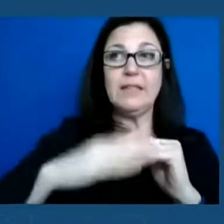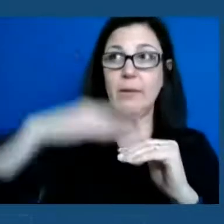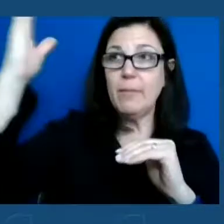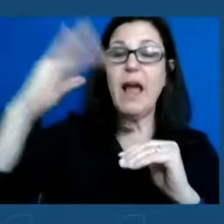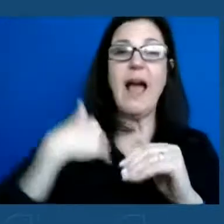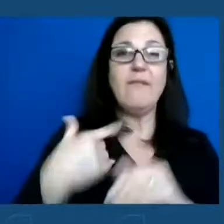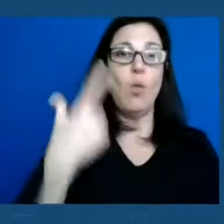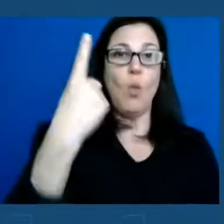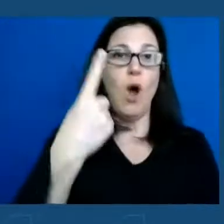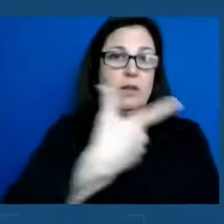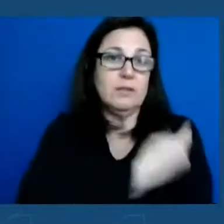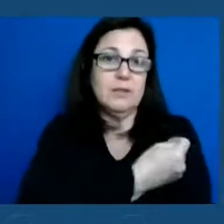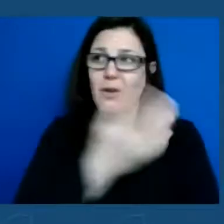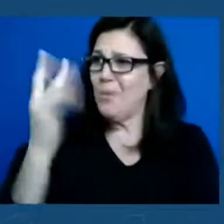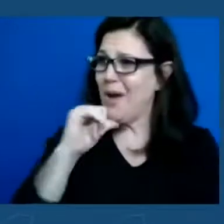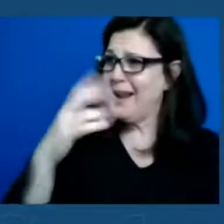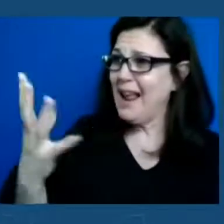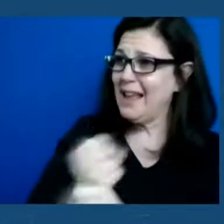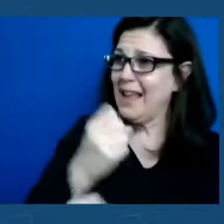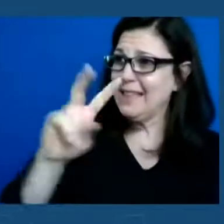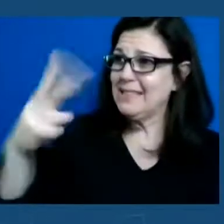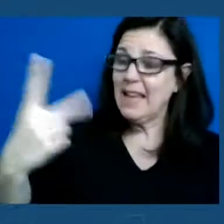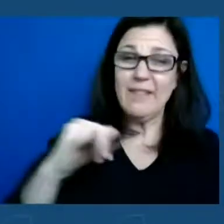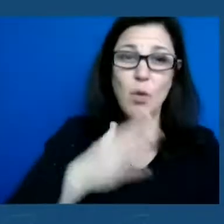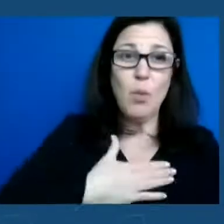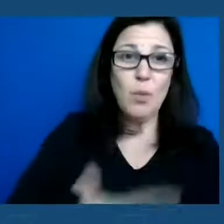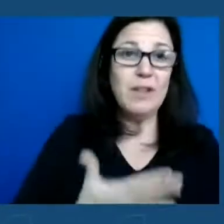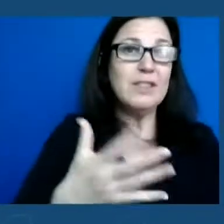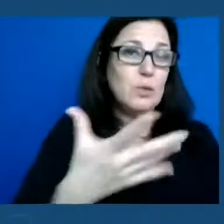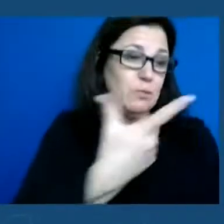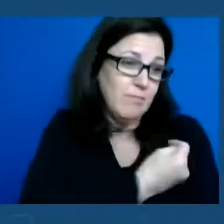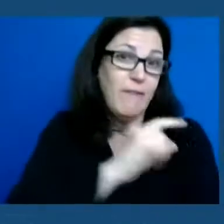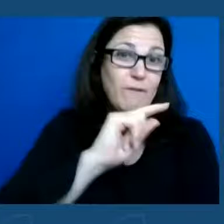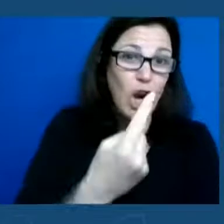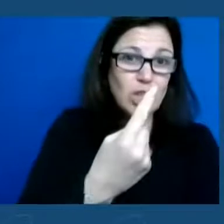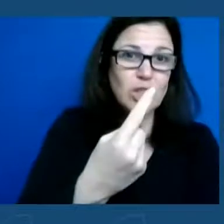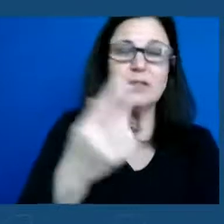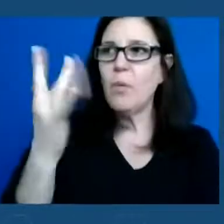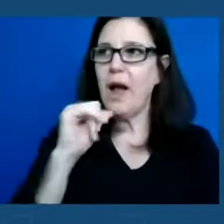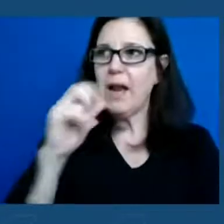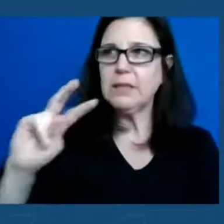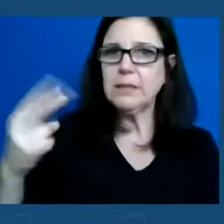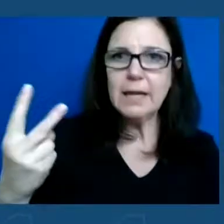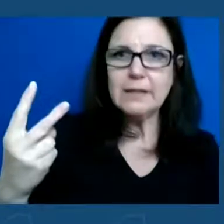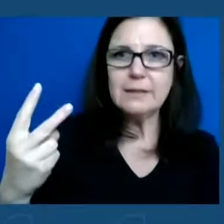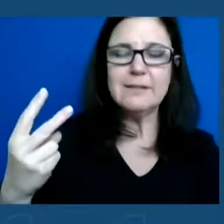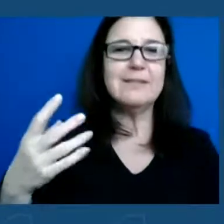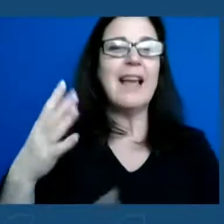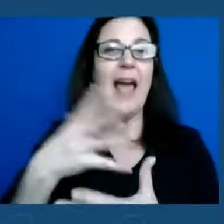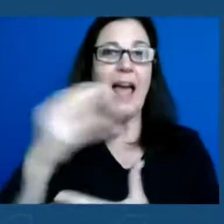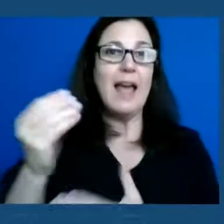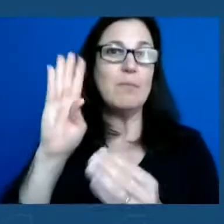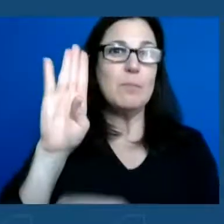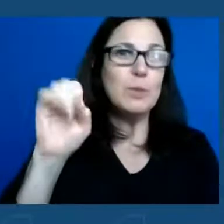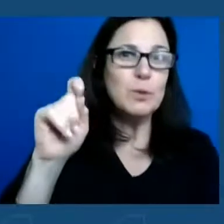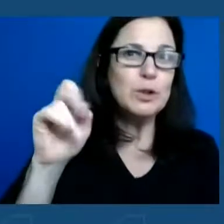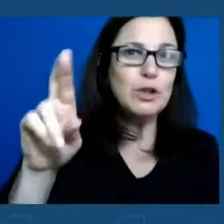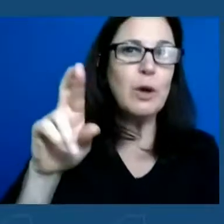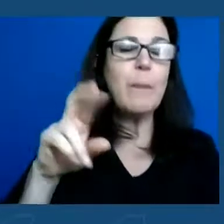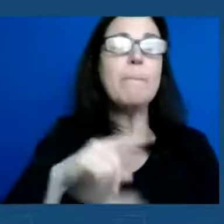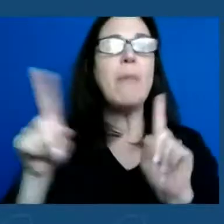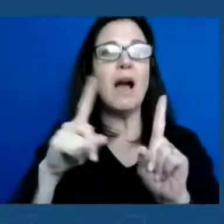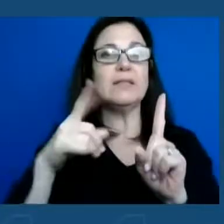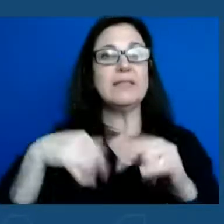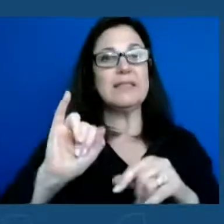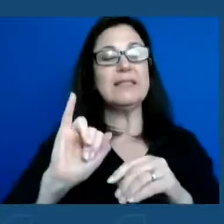said, well, why not get the second dose? If you're willing to get the one, get the second one, then get your booster. We do need more people to do this, but we're still number one